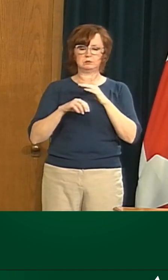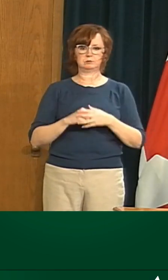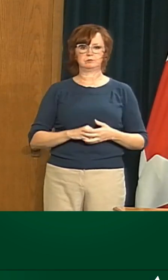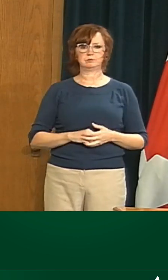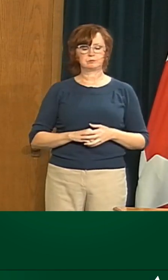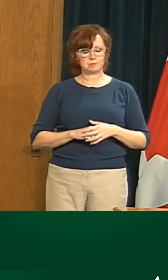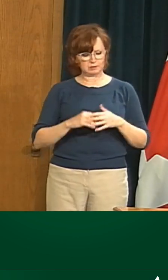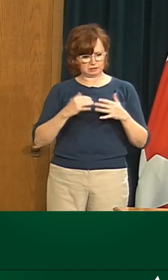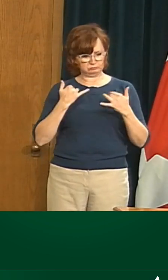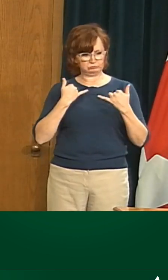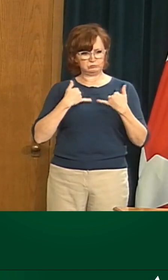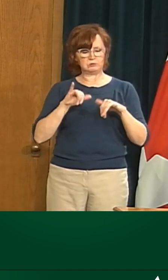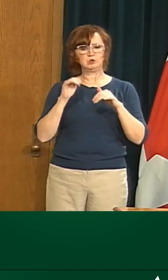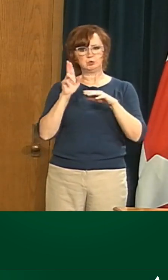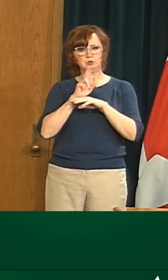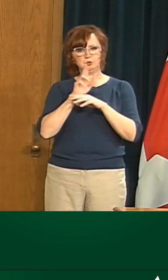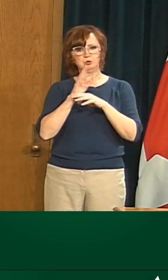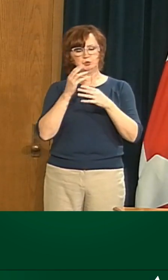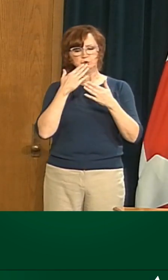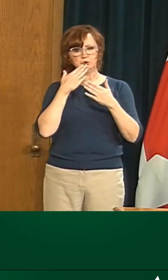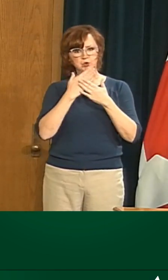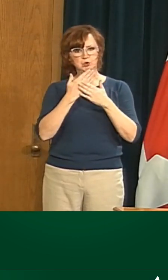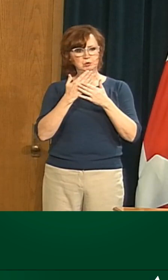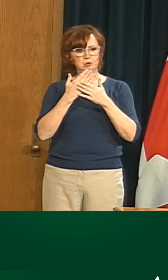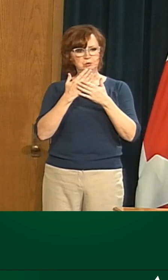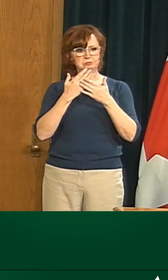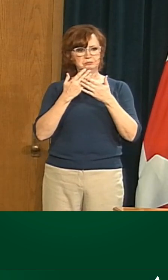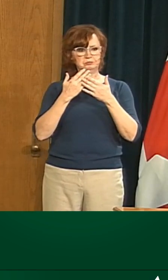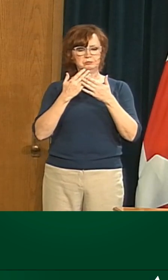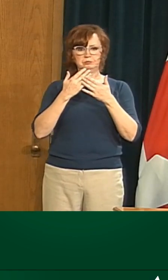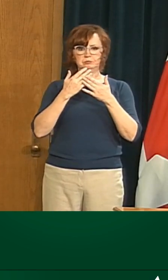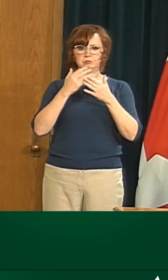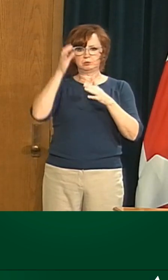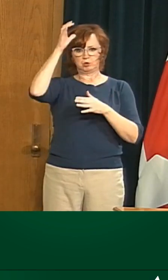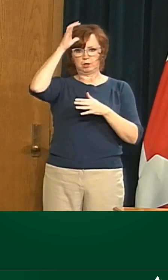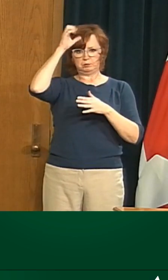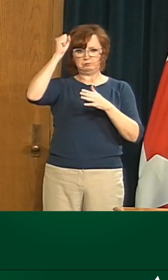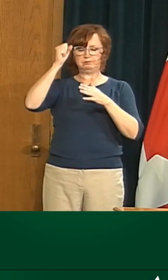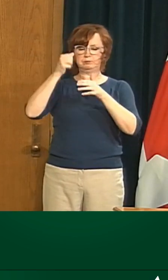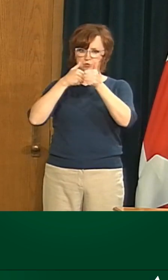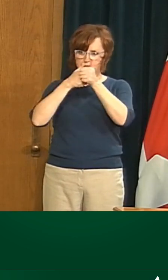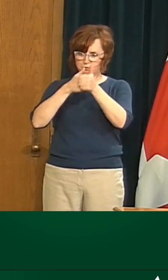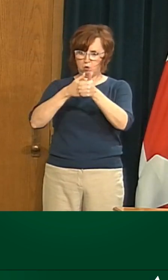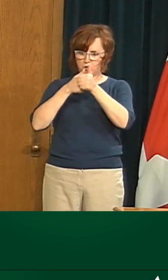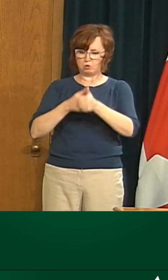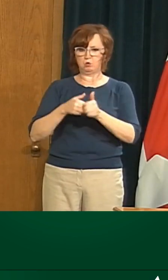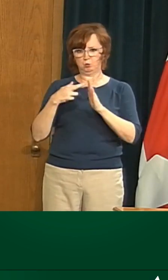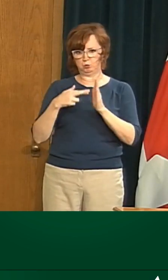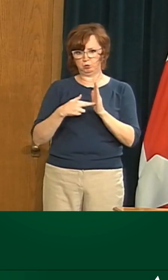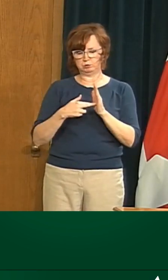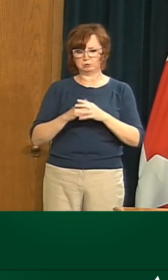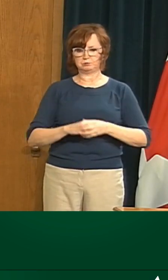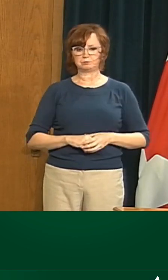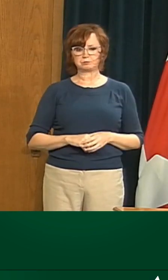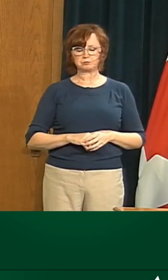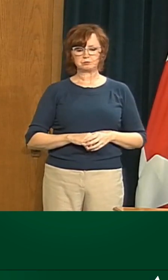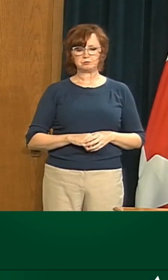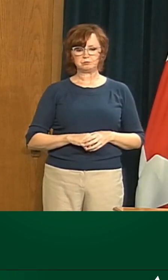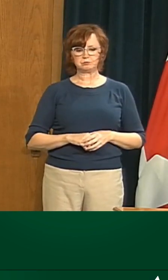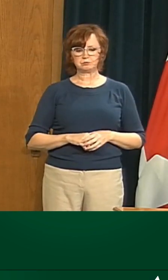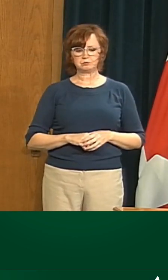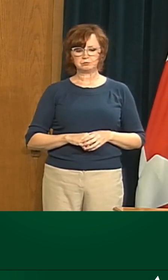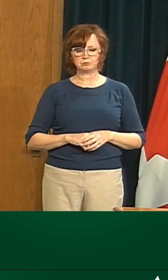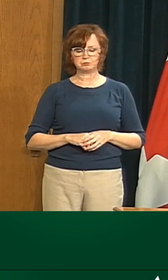not maintained, in a way that limits further transmission. But again, if transmission was to happen, we will investigate in